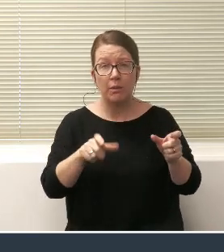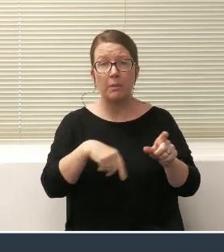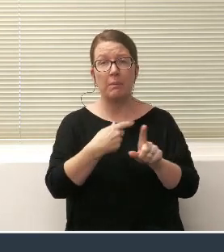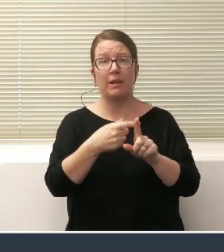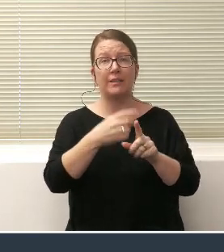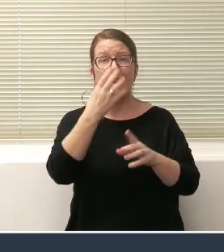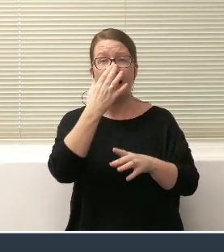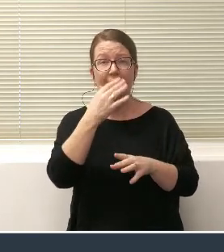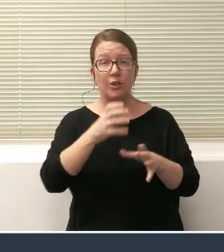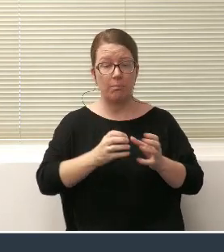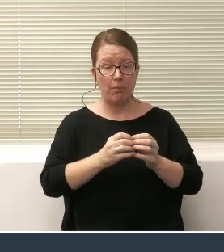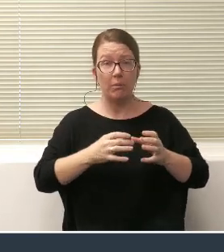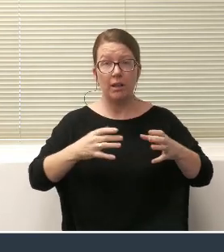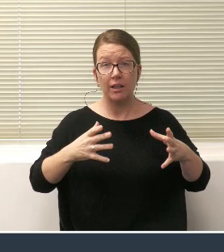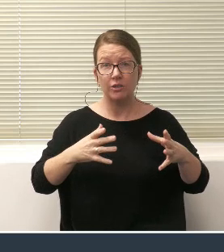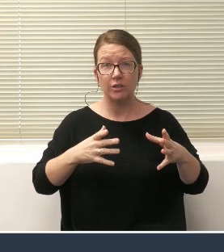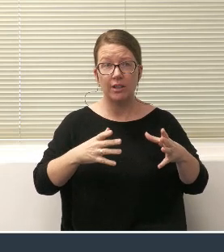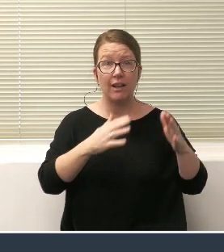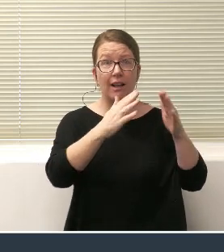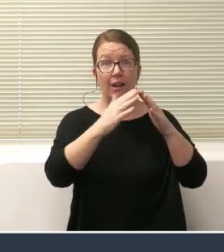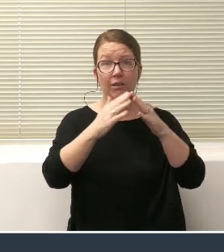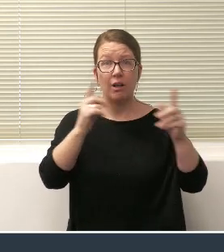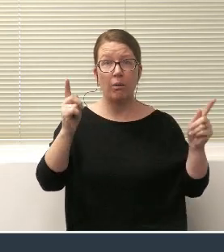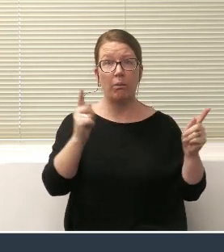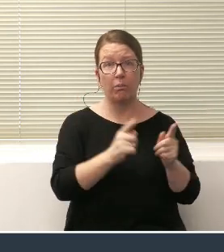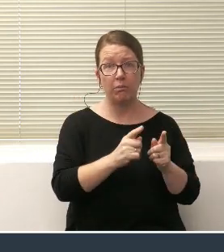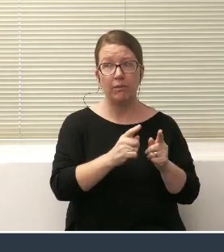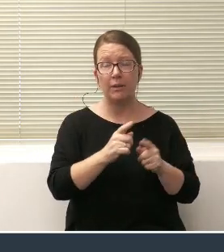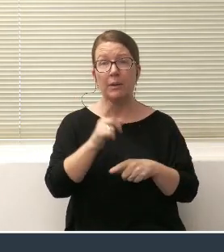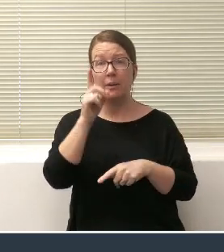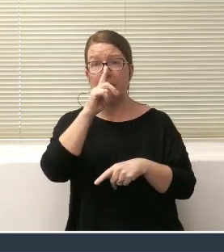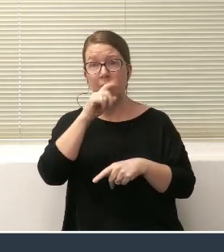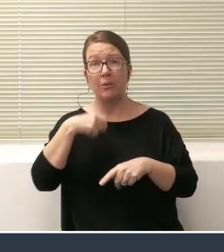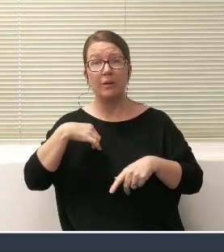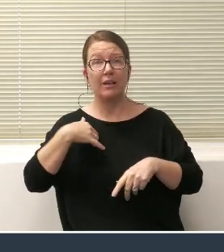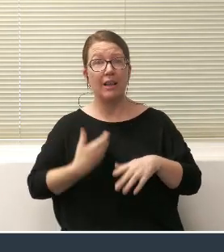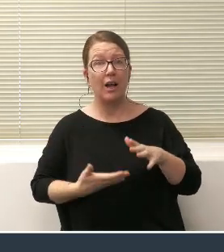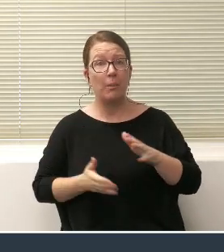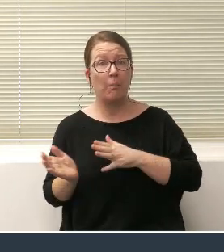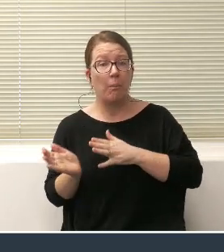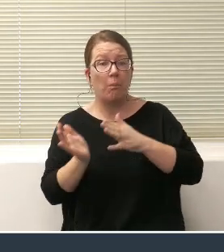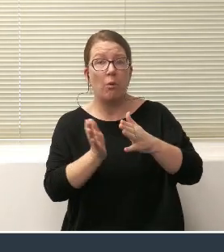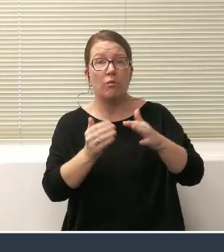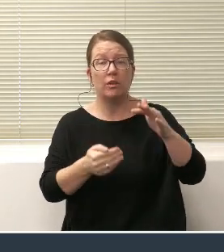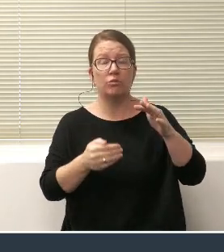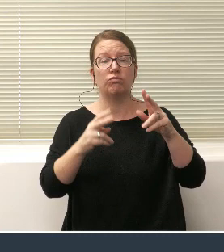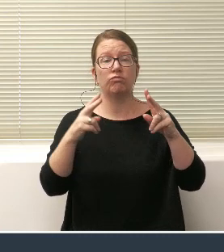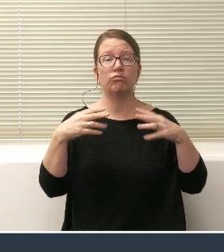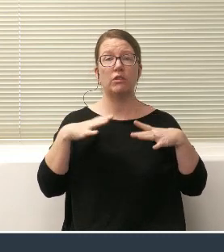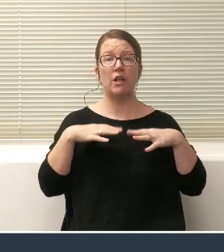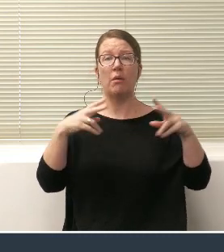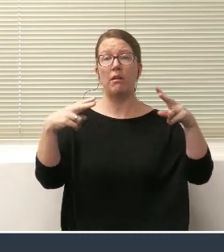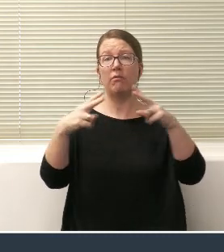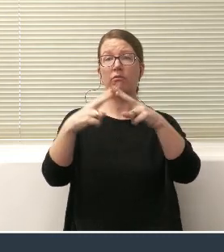population, not enough housing, etc. Many not able to move into retirement villages because they don't own their own homes,